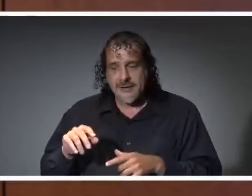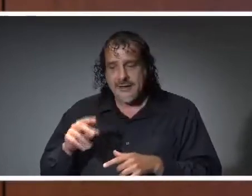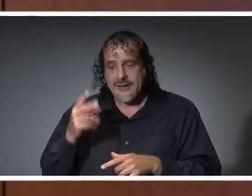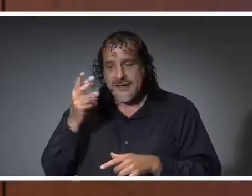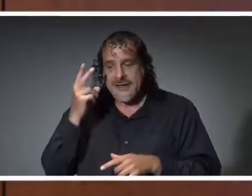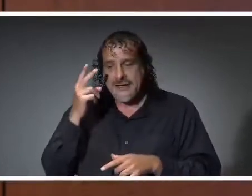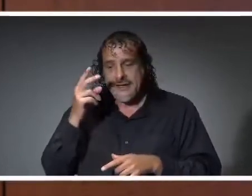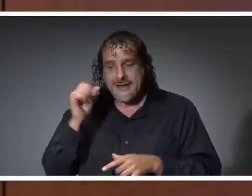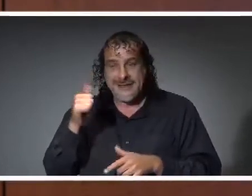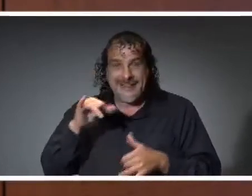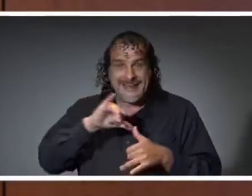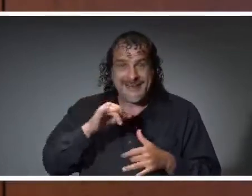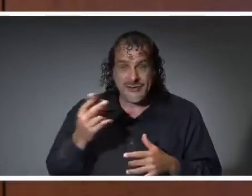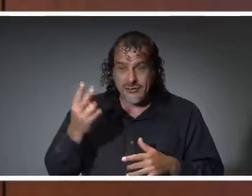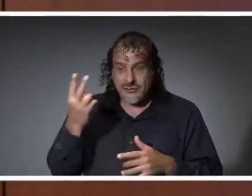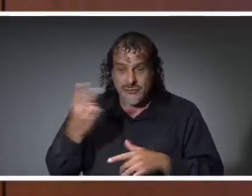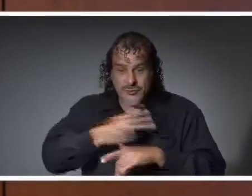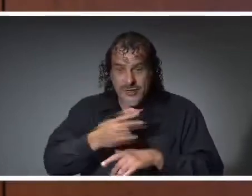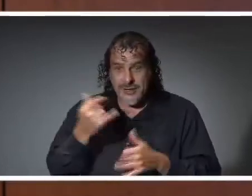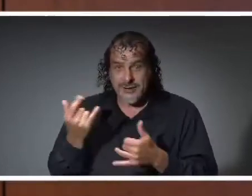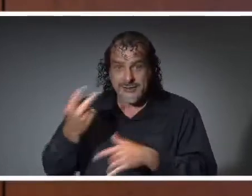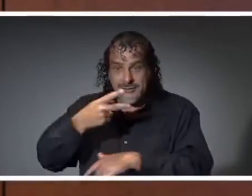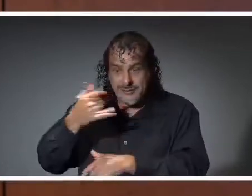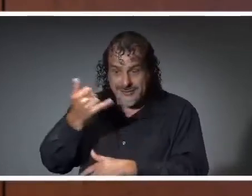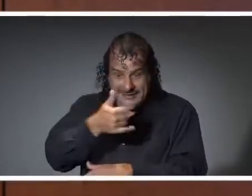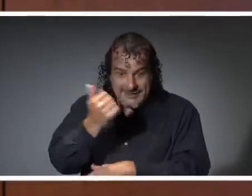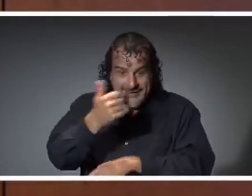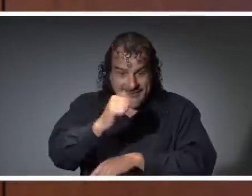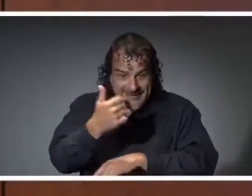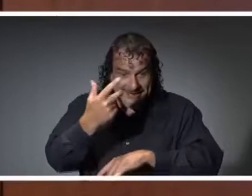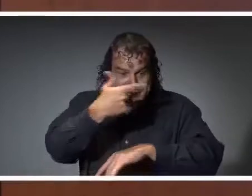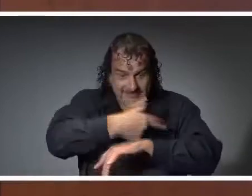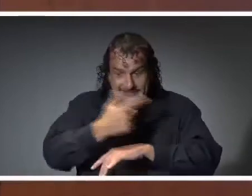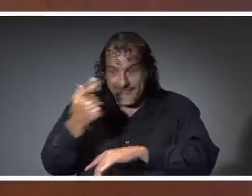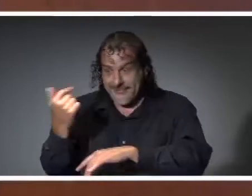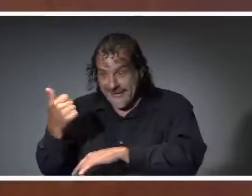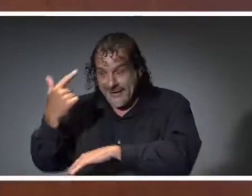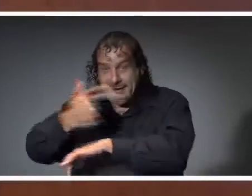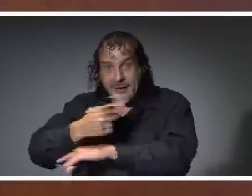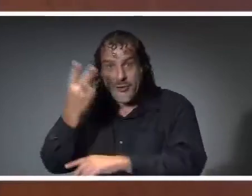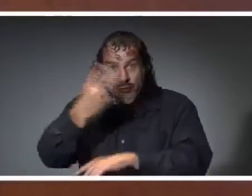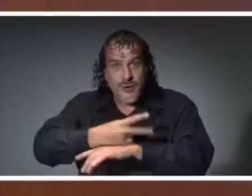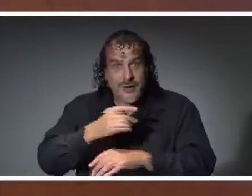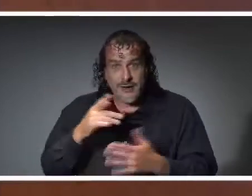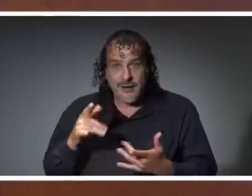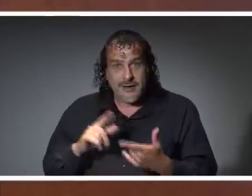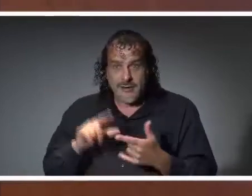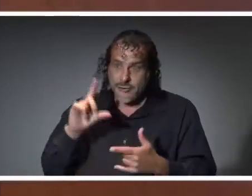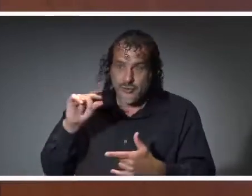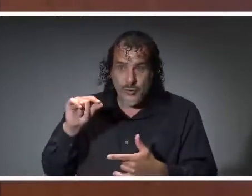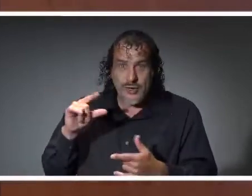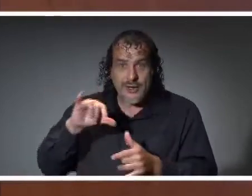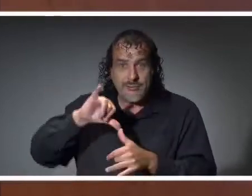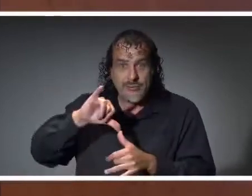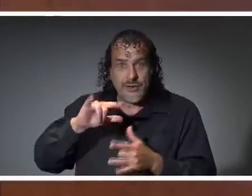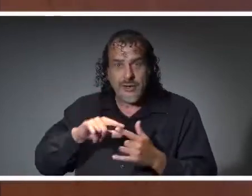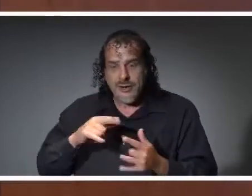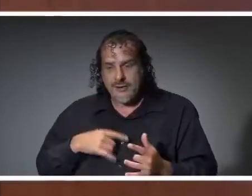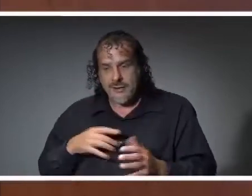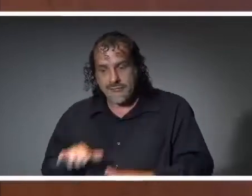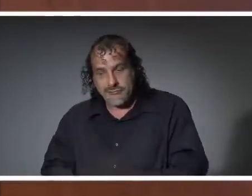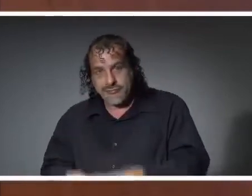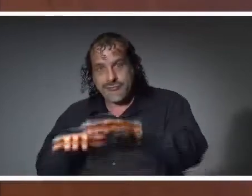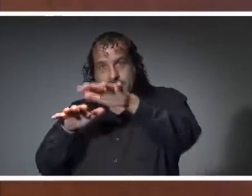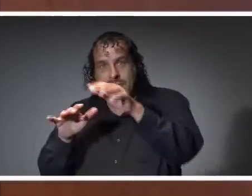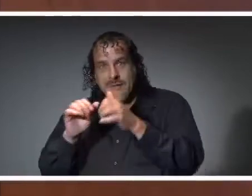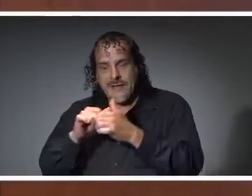December 2018 was what really led to what became a federal disaster, which was FEMA's award of a